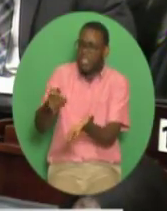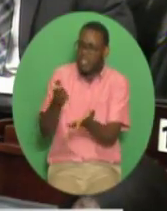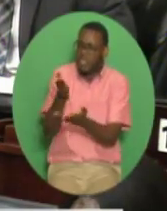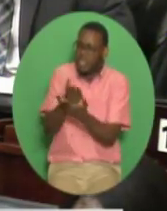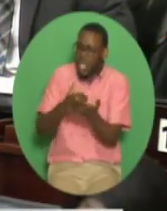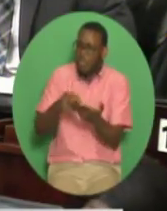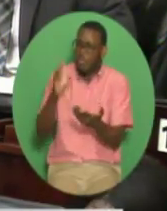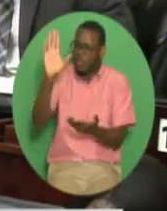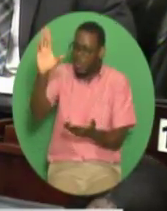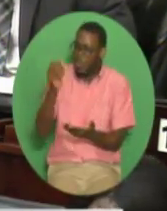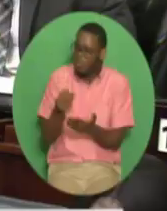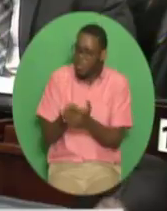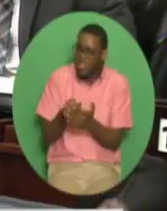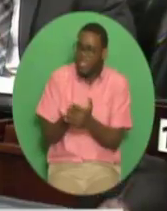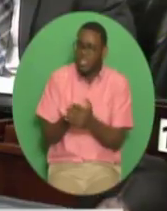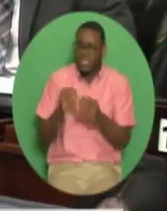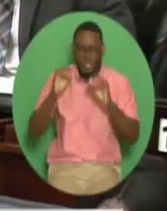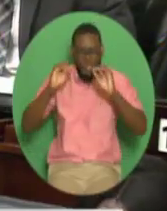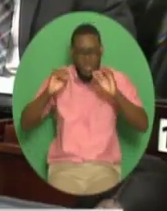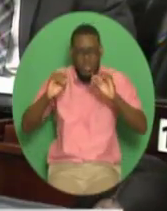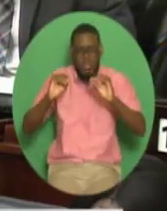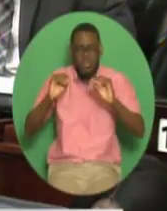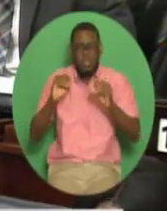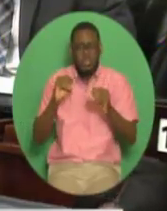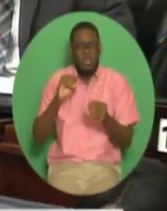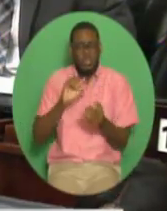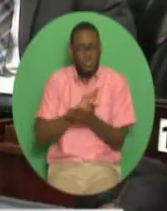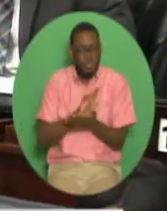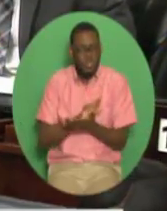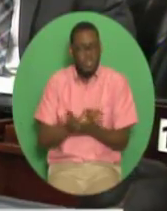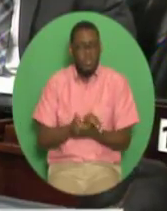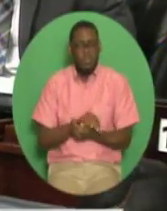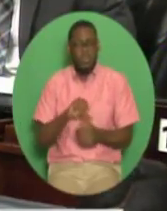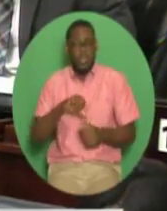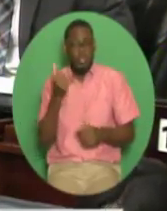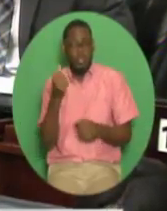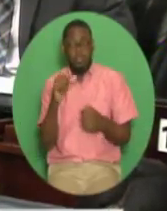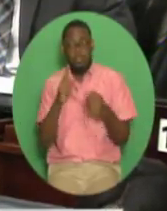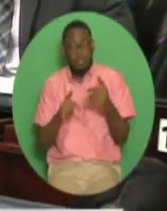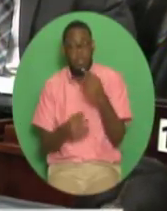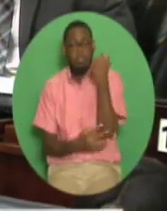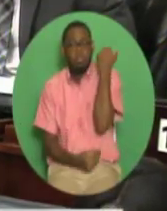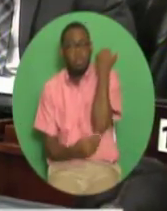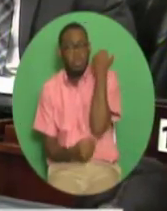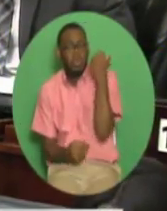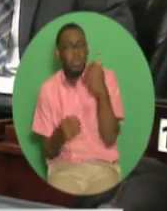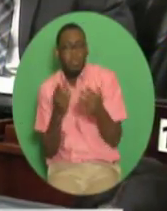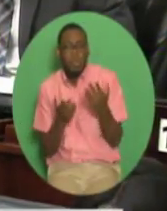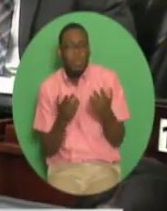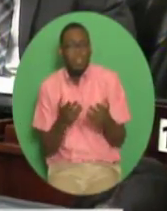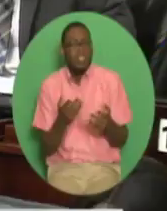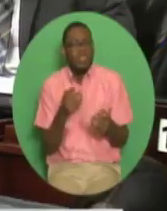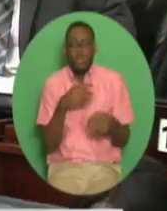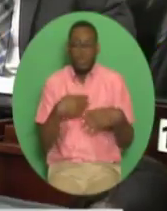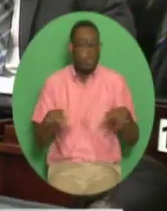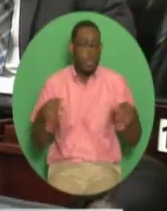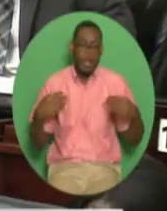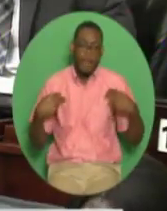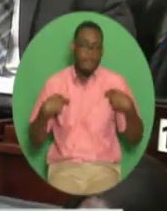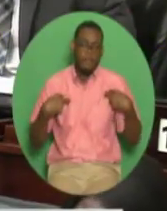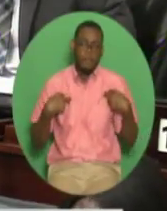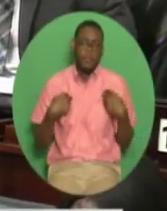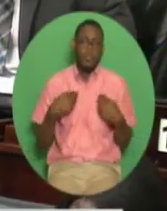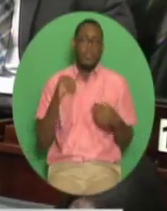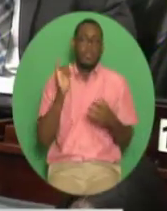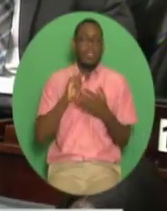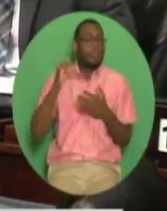to deal or to pay for their tertiary education than those persons from the lower income group. And because of this, Madam